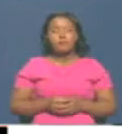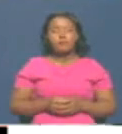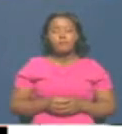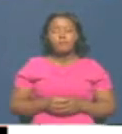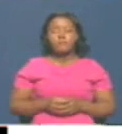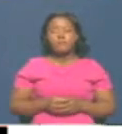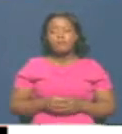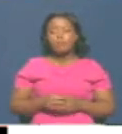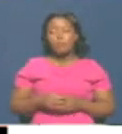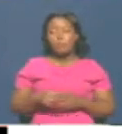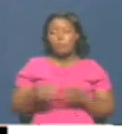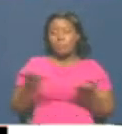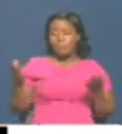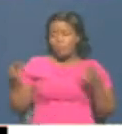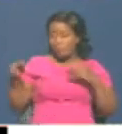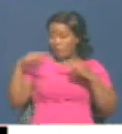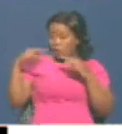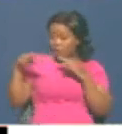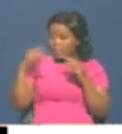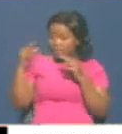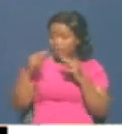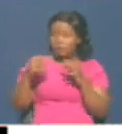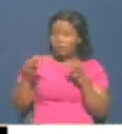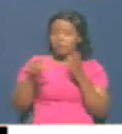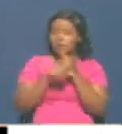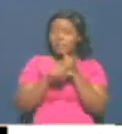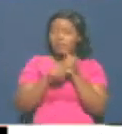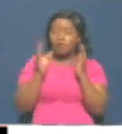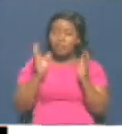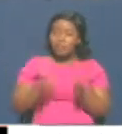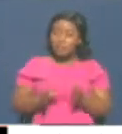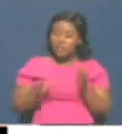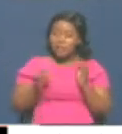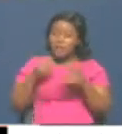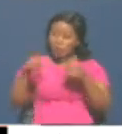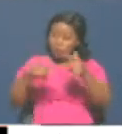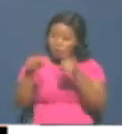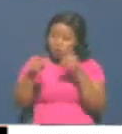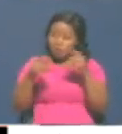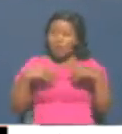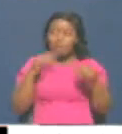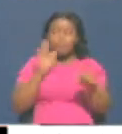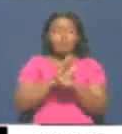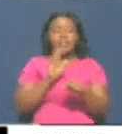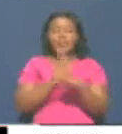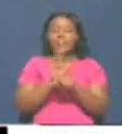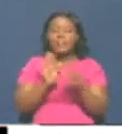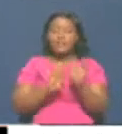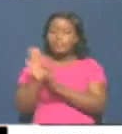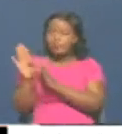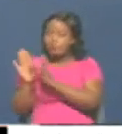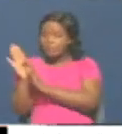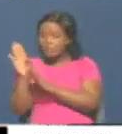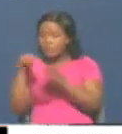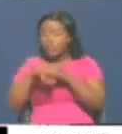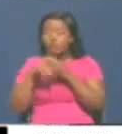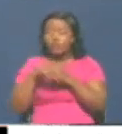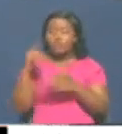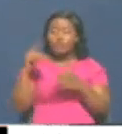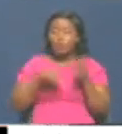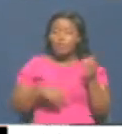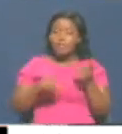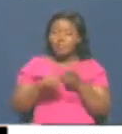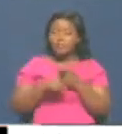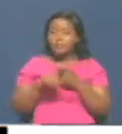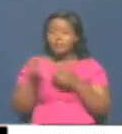Hospitality industry players are banking on the completion of major infrastructural projects, including the Dongo Kundu bypass and